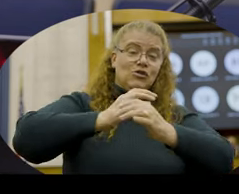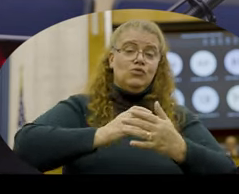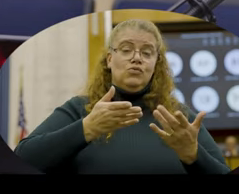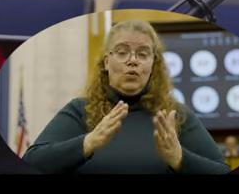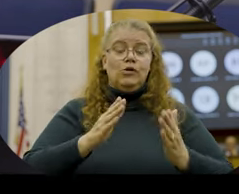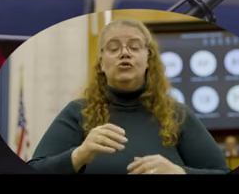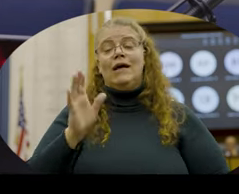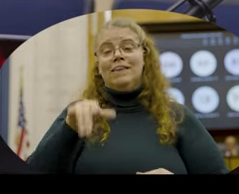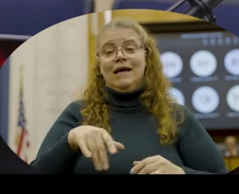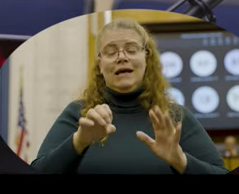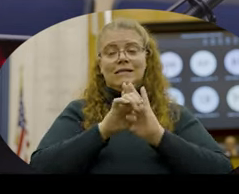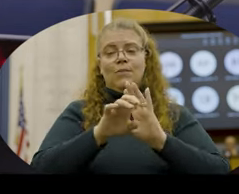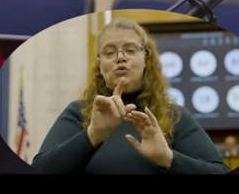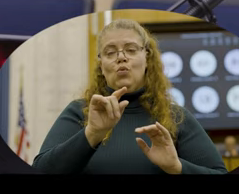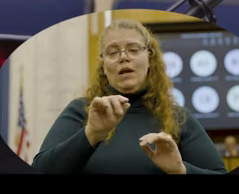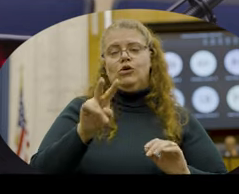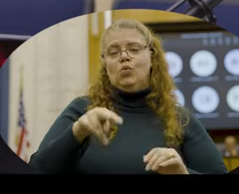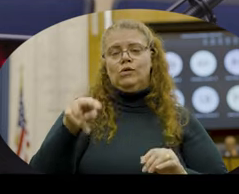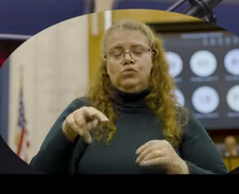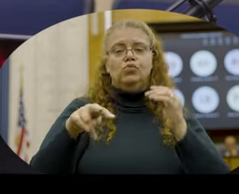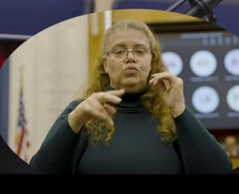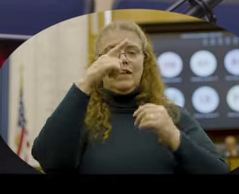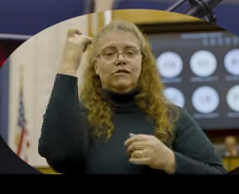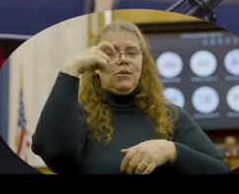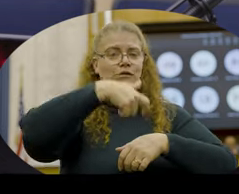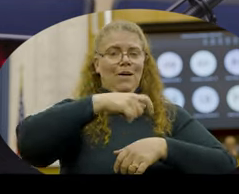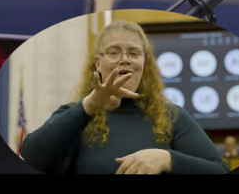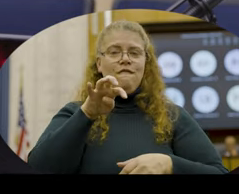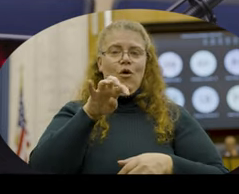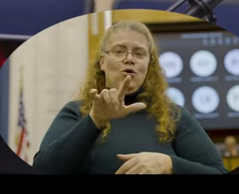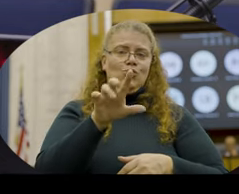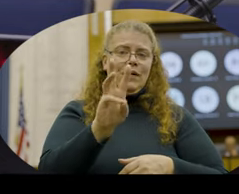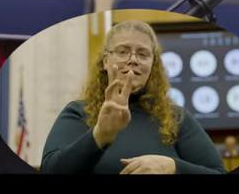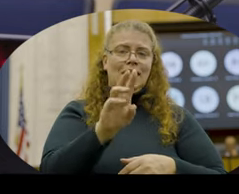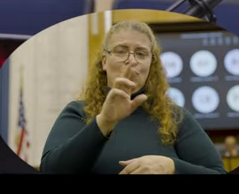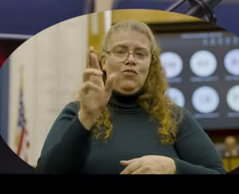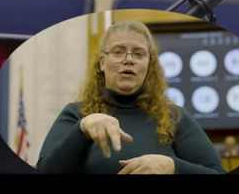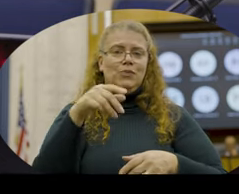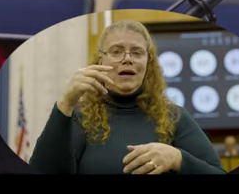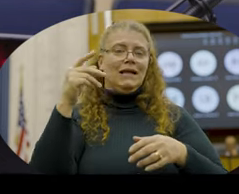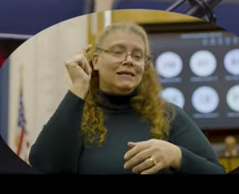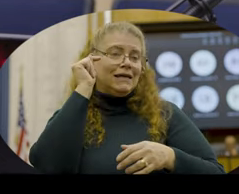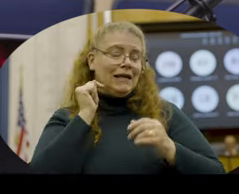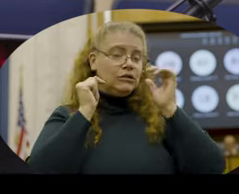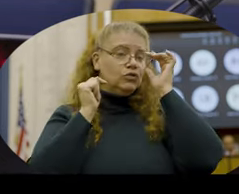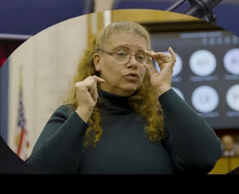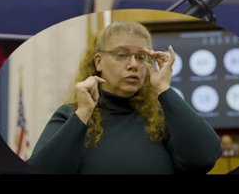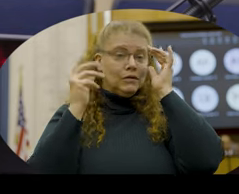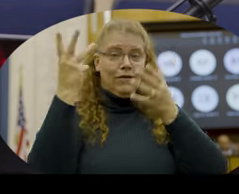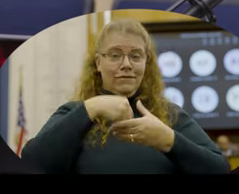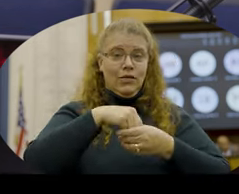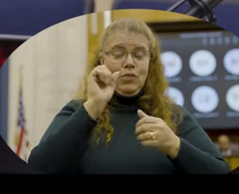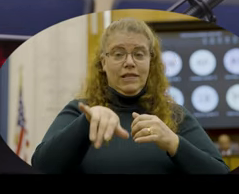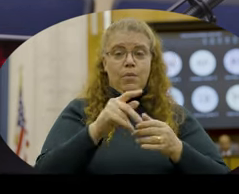population. That is why we're going to allocate an additional $200,000 to the Office of Children and Families and